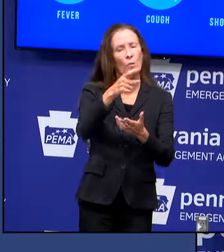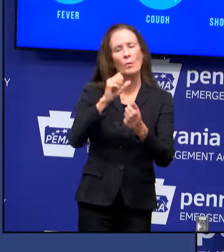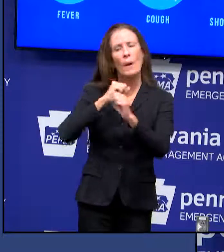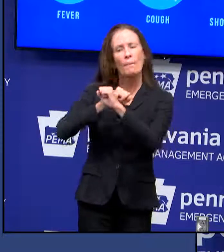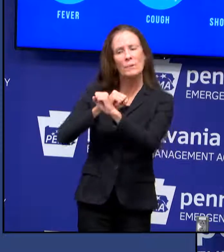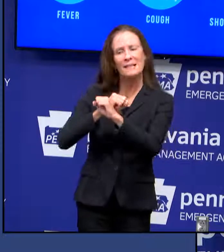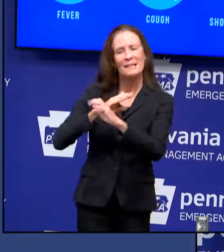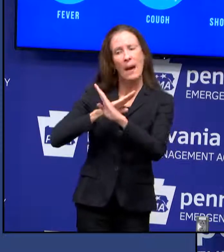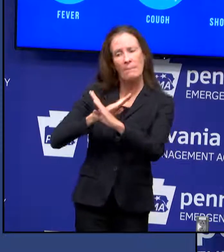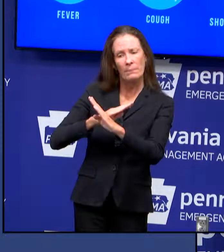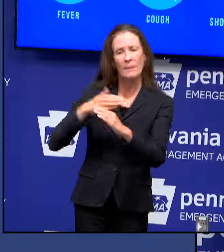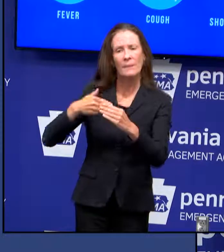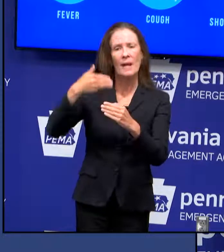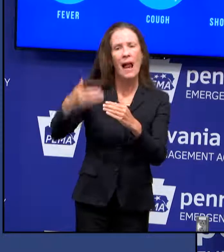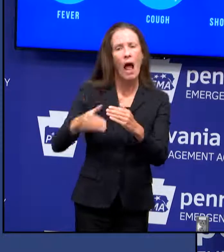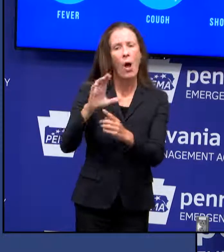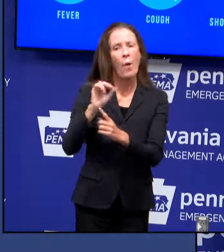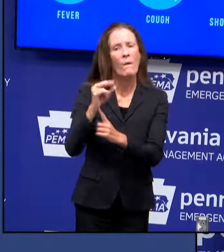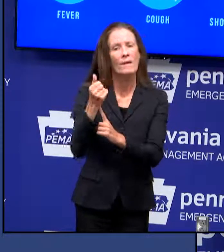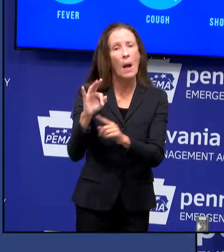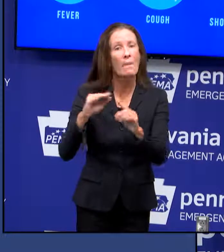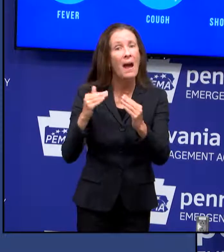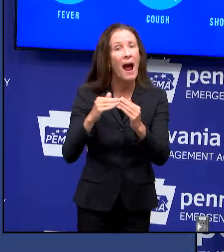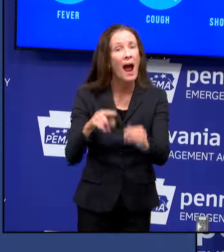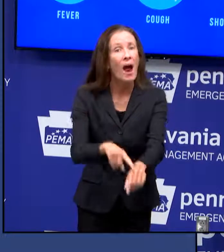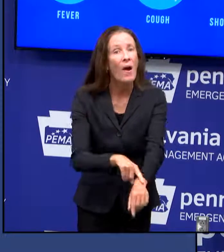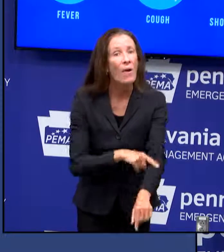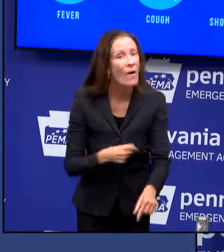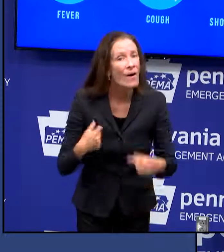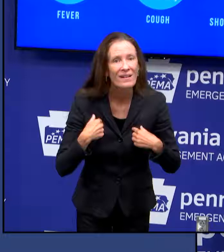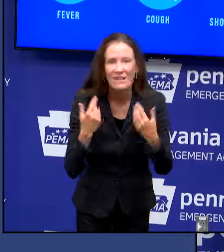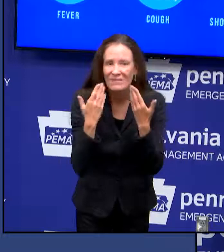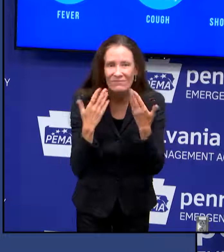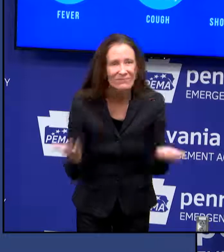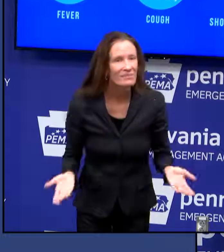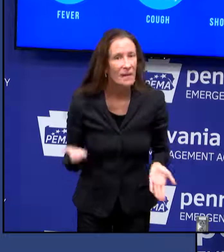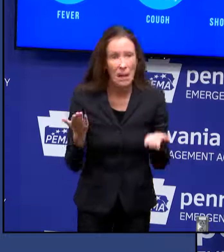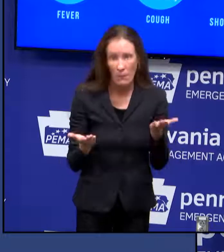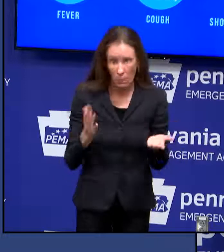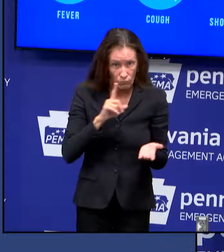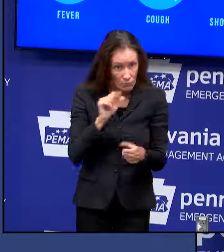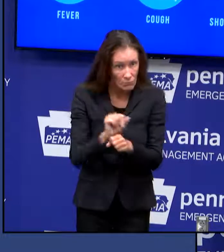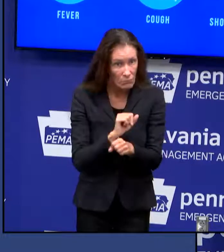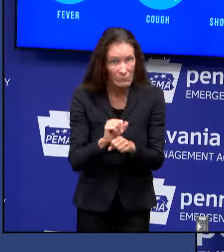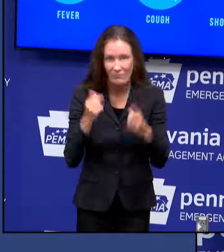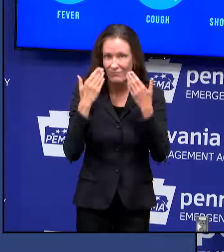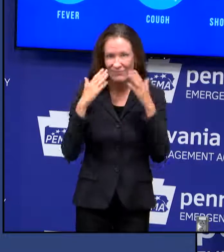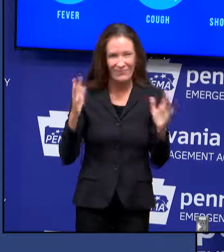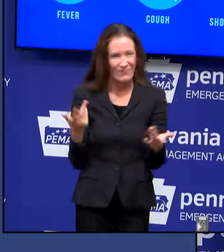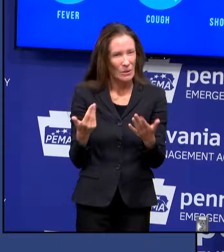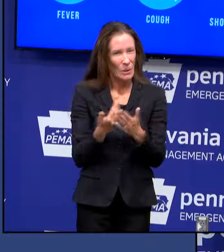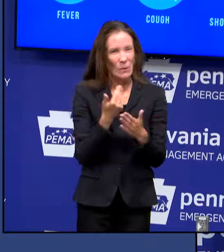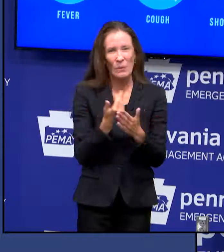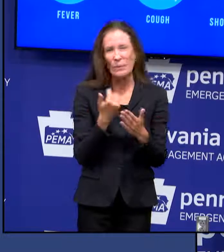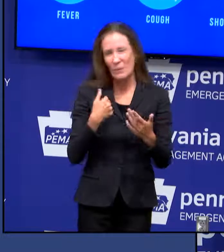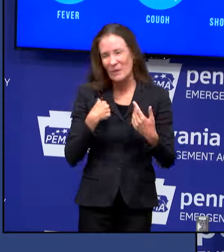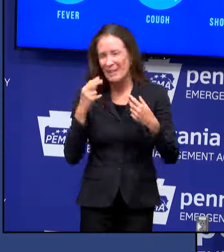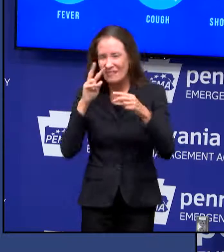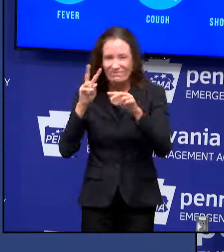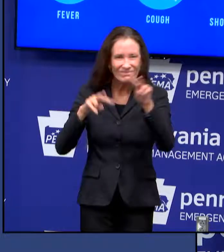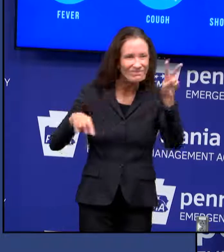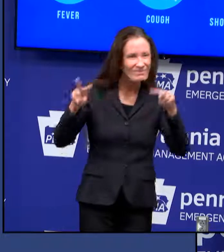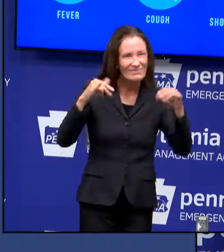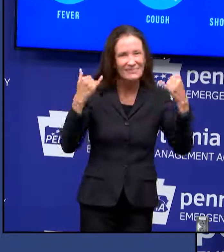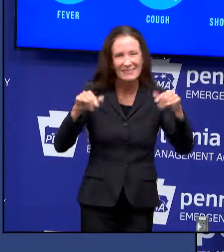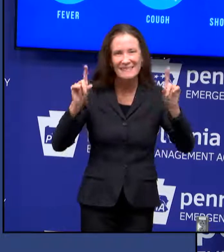doing population-based surveillance testing, and the CDC has been doing those type of the tests in Pennsylvania and in